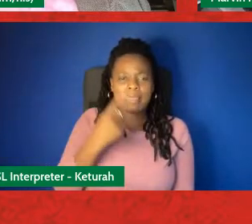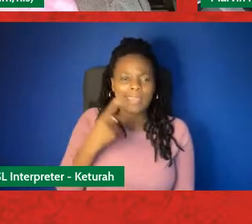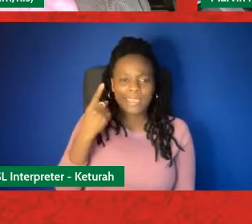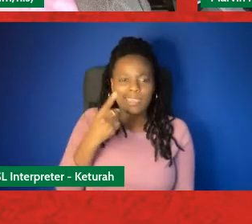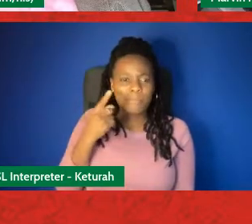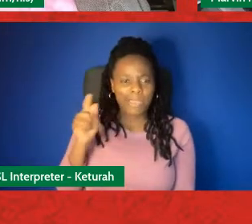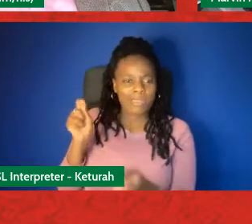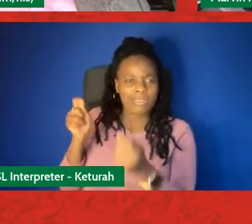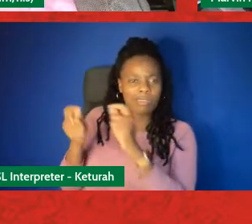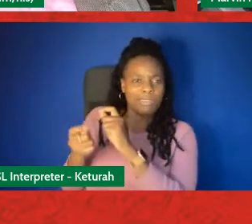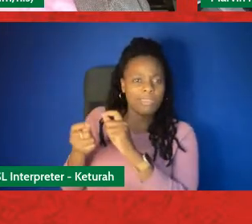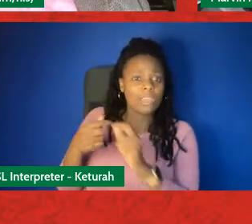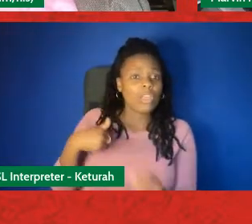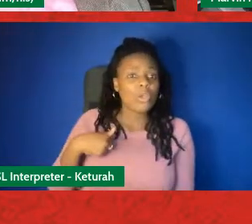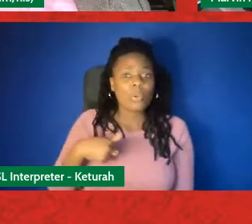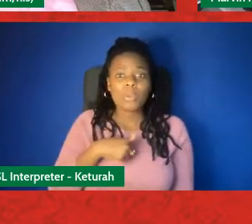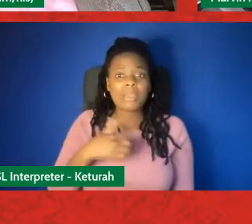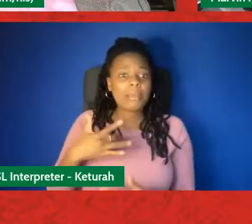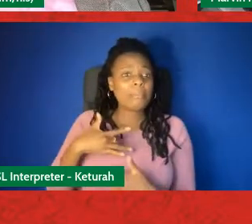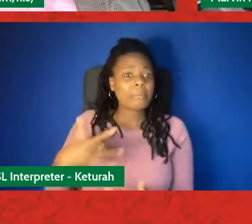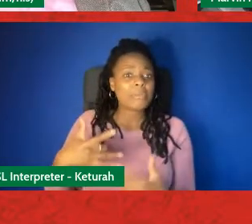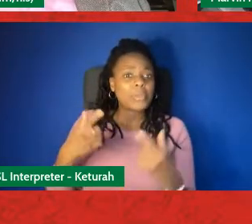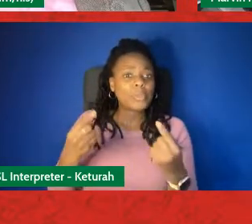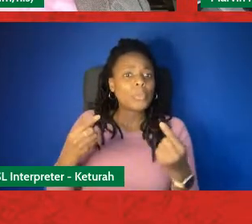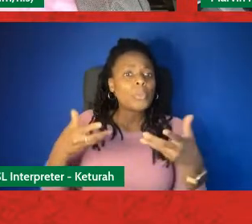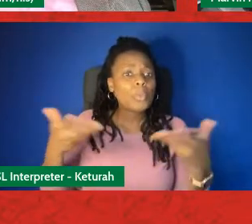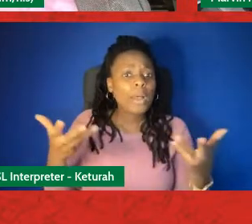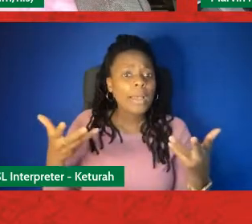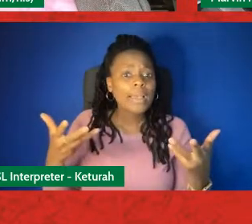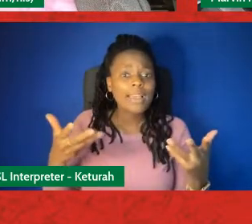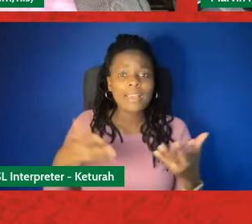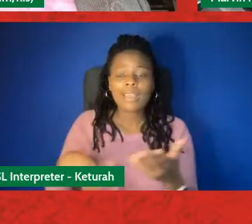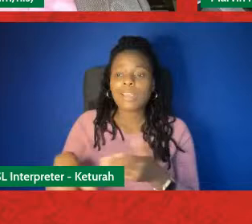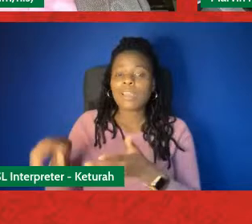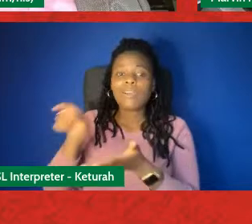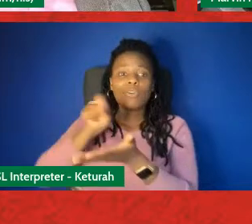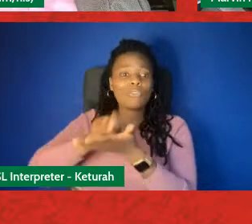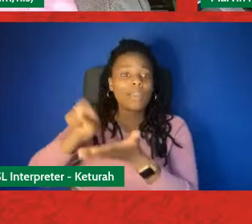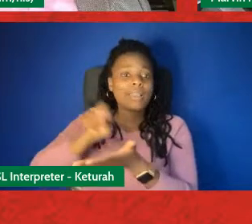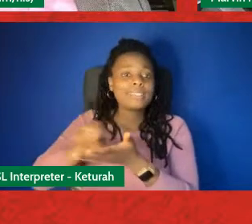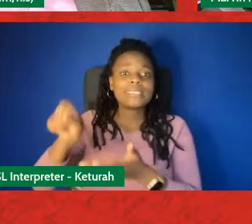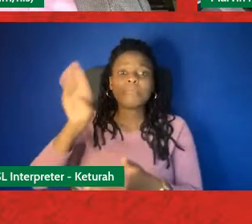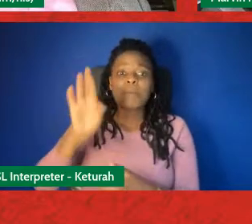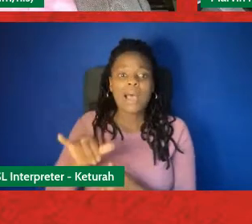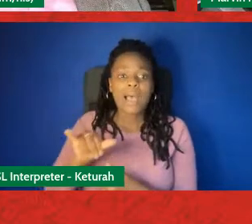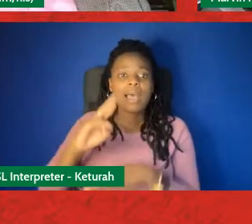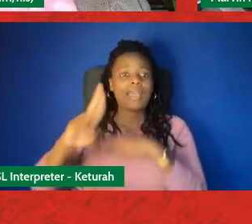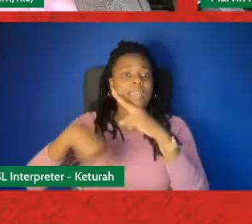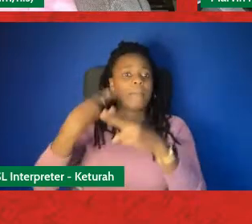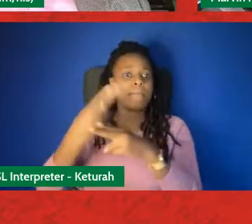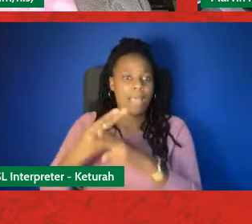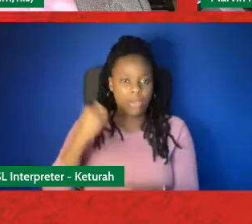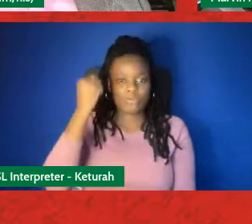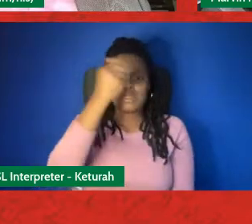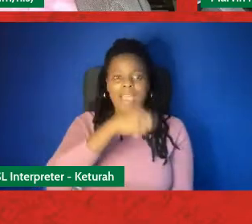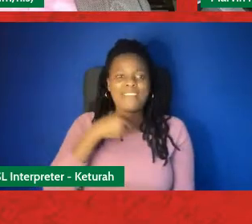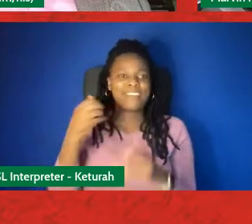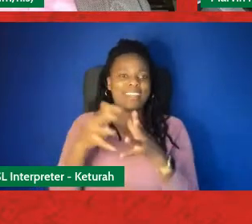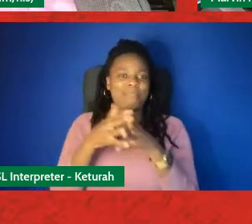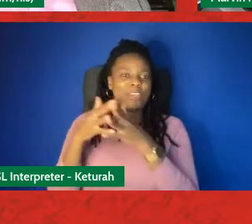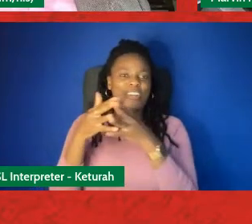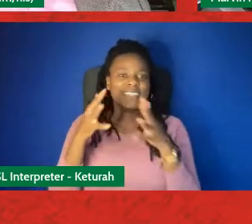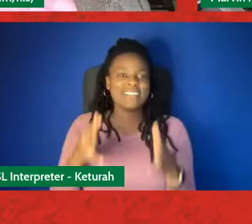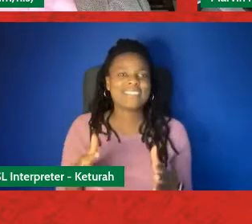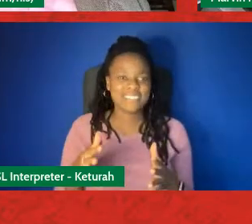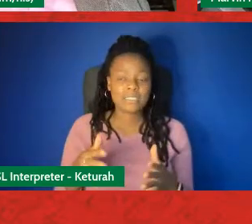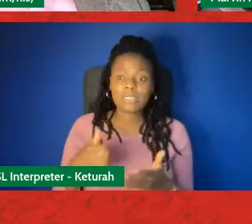doing this. We typically haven't been doing that. We do the works by and about African American people. The stories are about that. They may